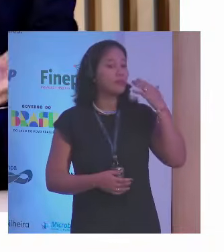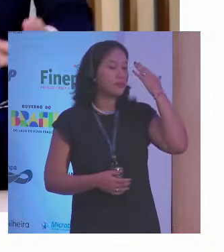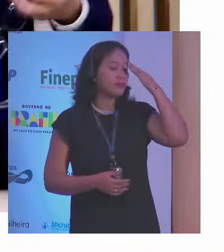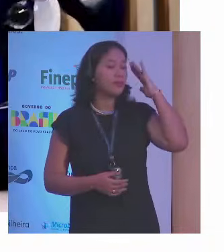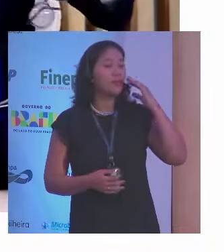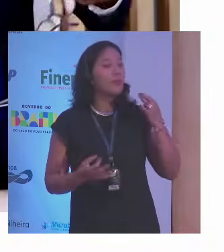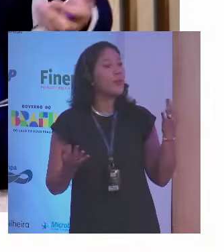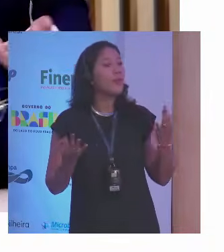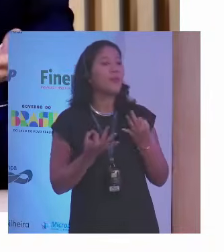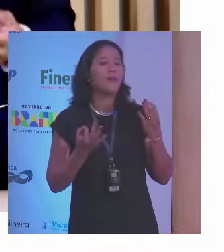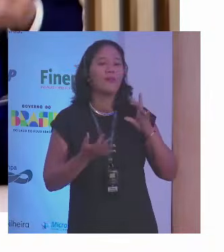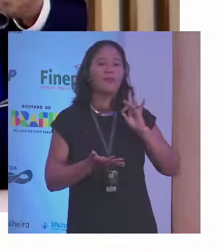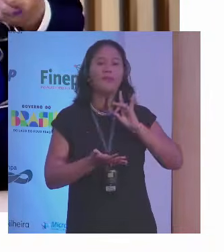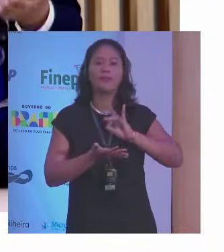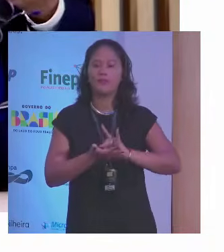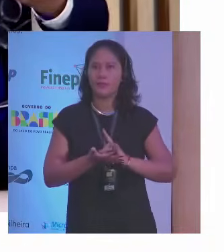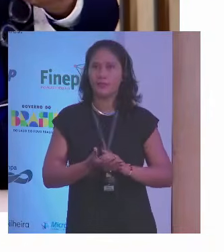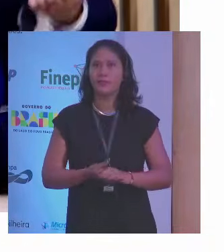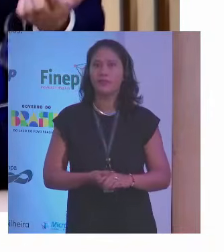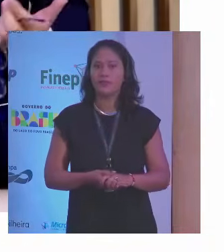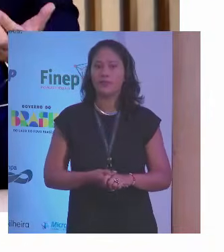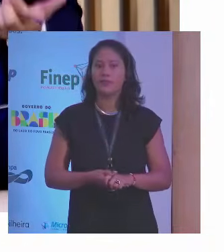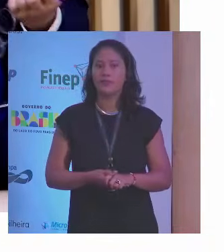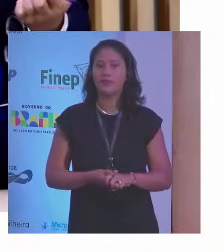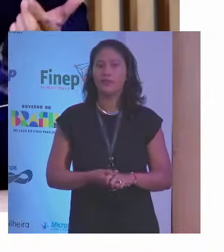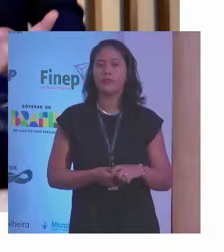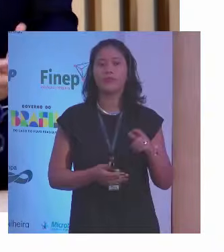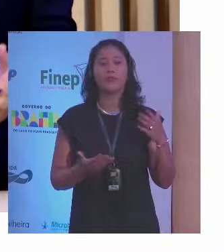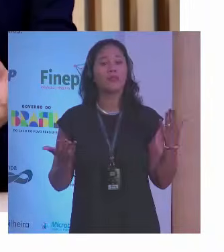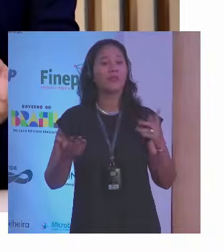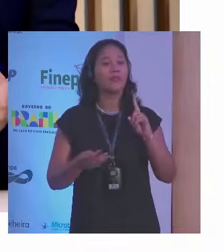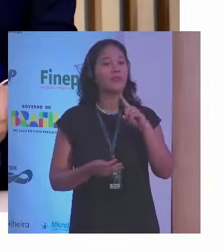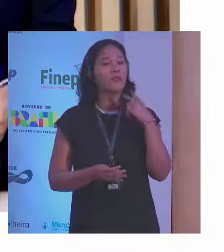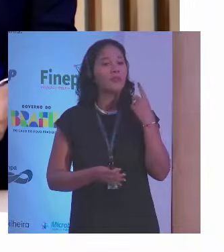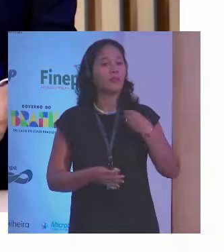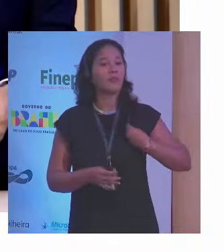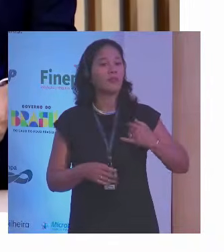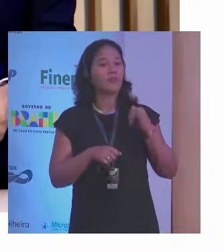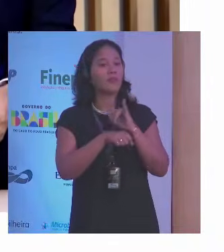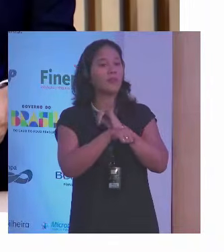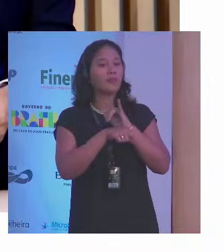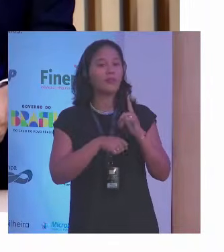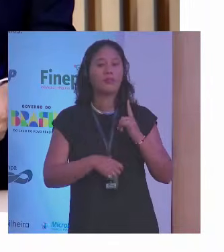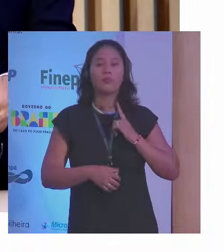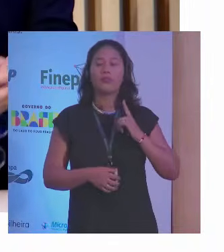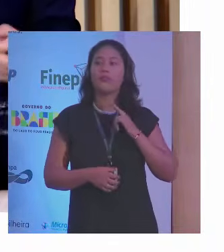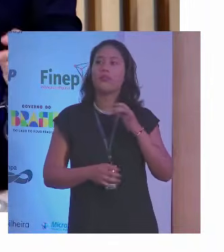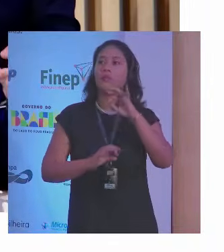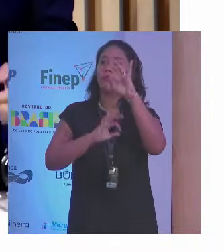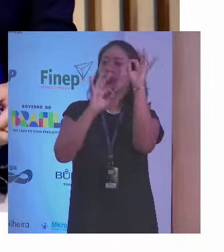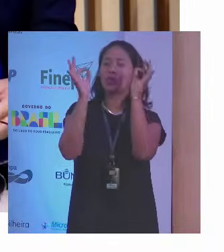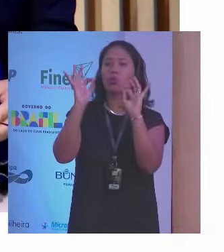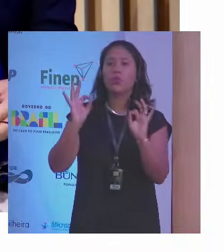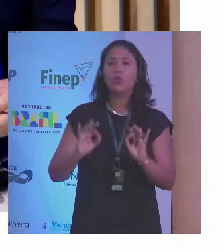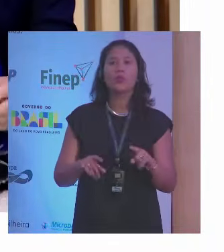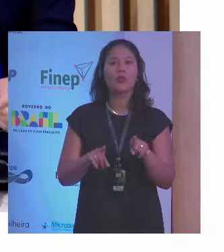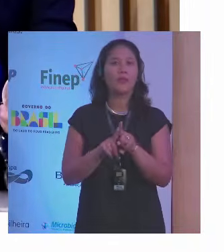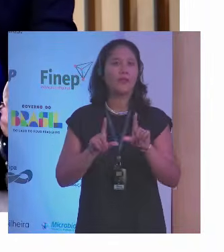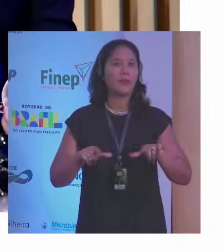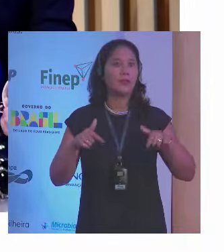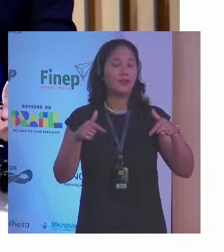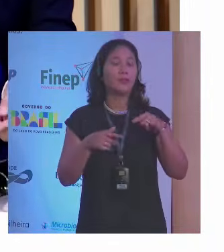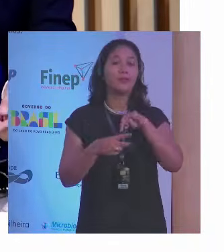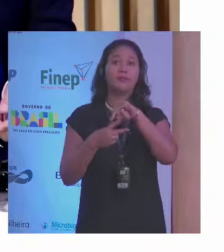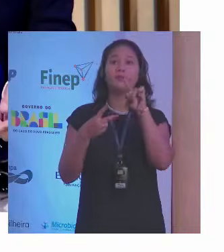main objective of my talk, to say that we have now the instruments and it's time for us to organize ourselves to do that. Second, there is